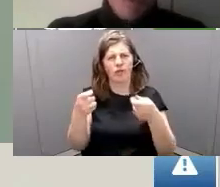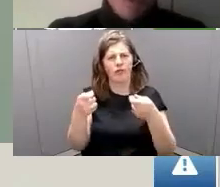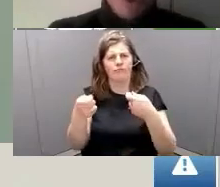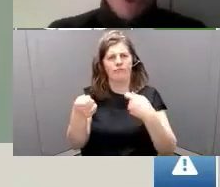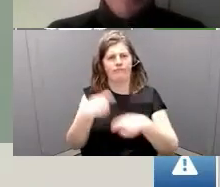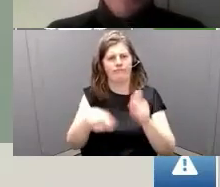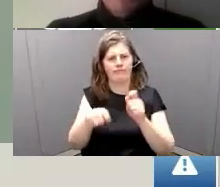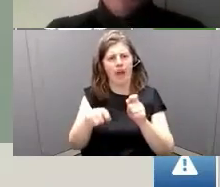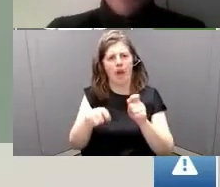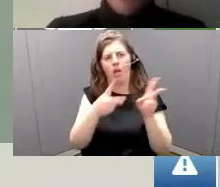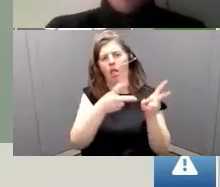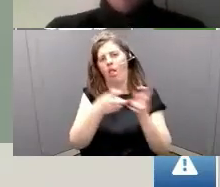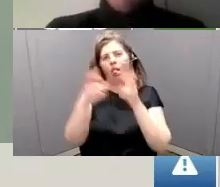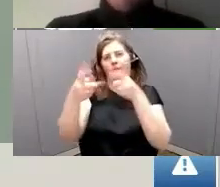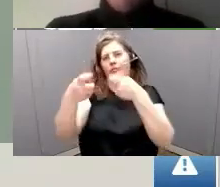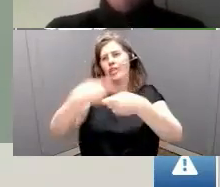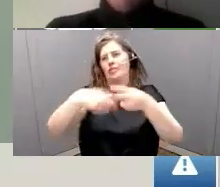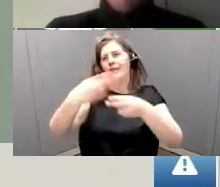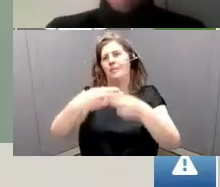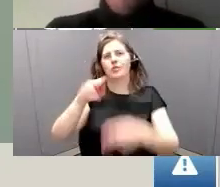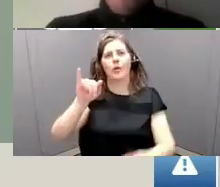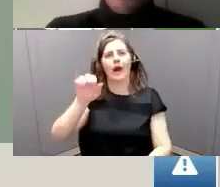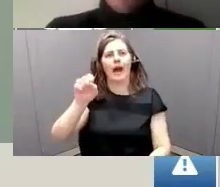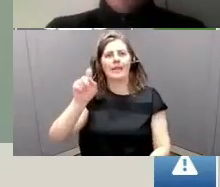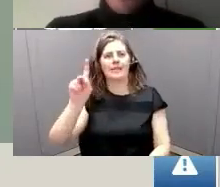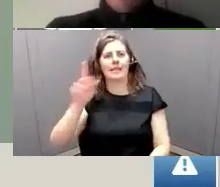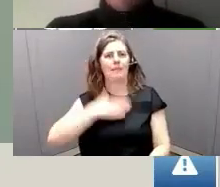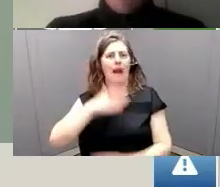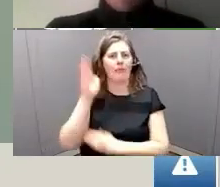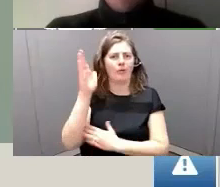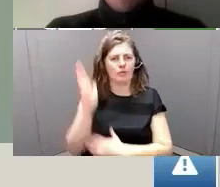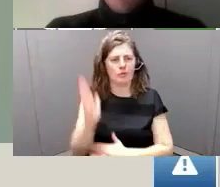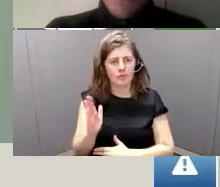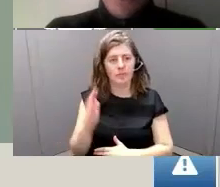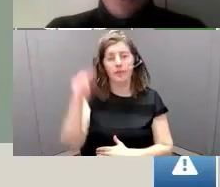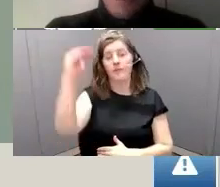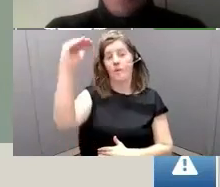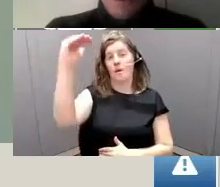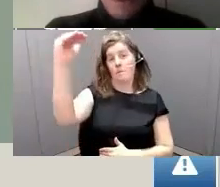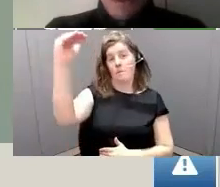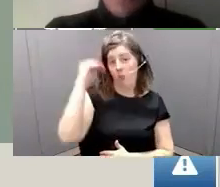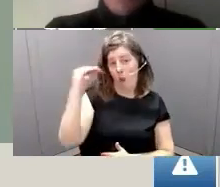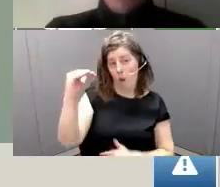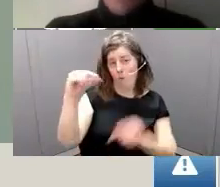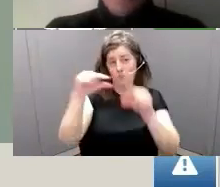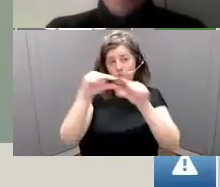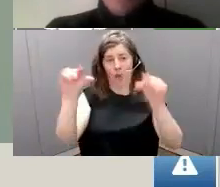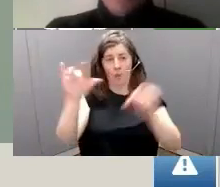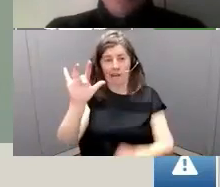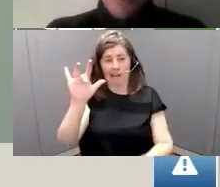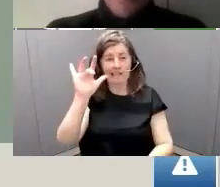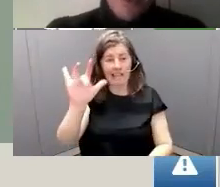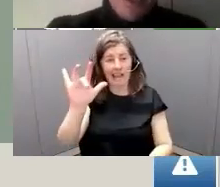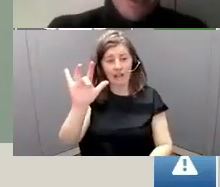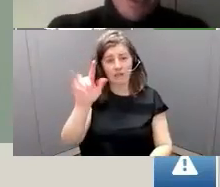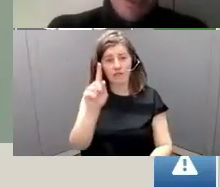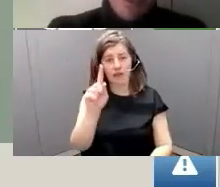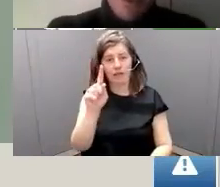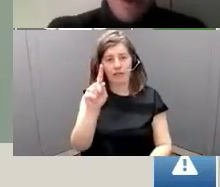Isaac's poster. For the dedicated section underneath, I'll click the cursor